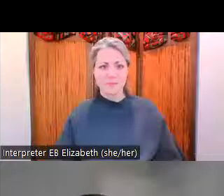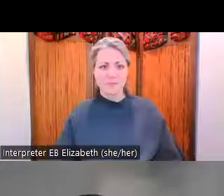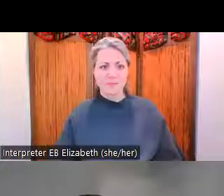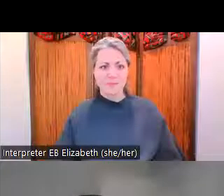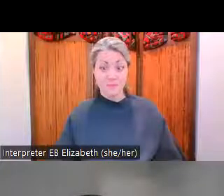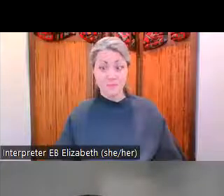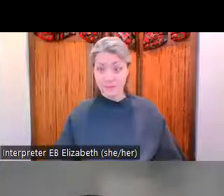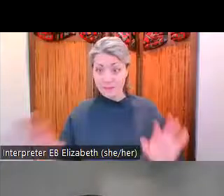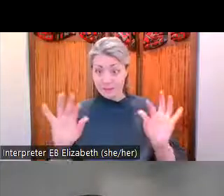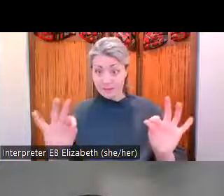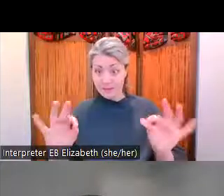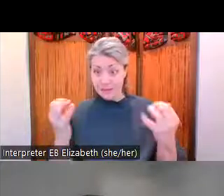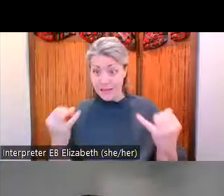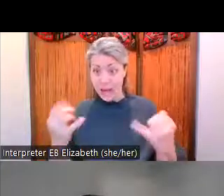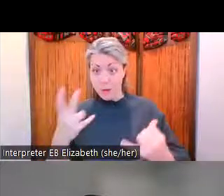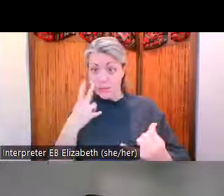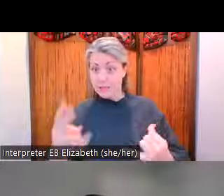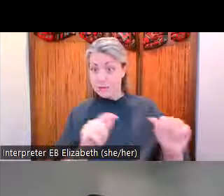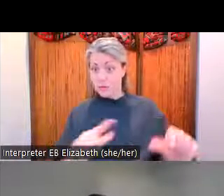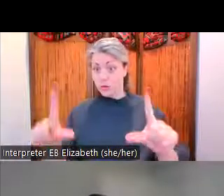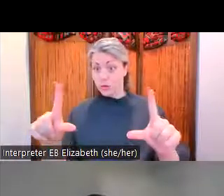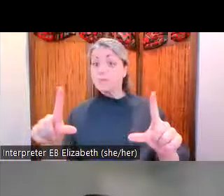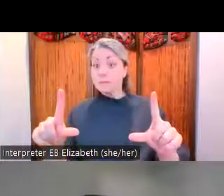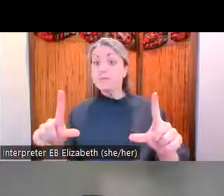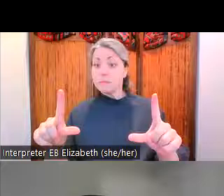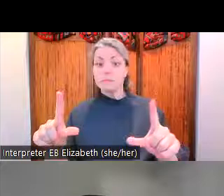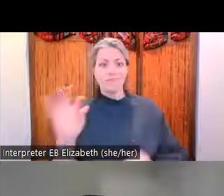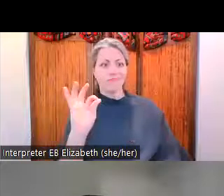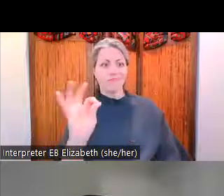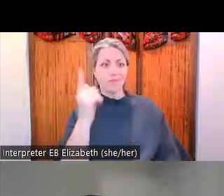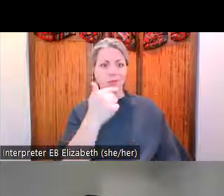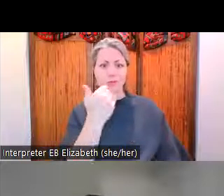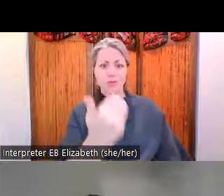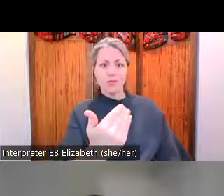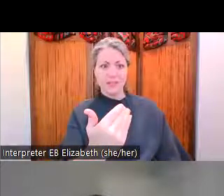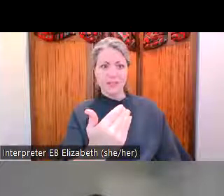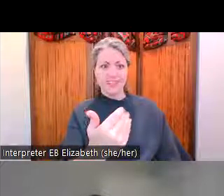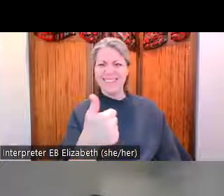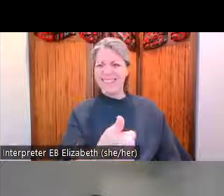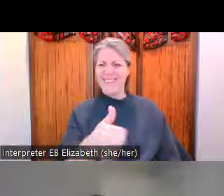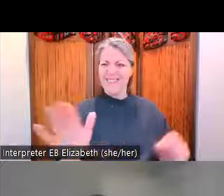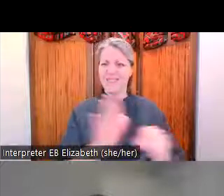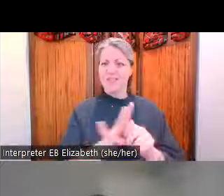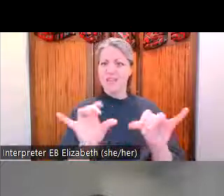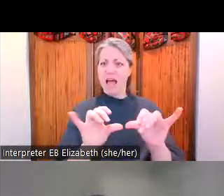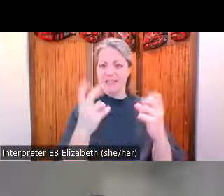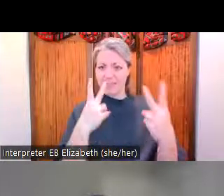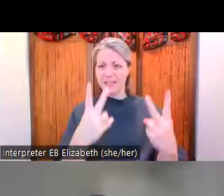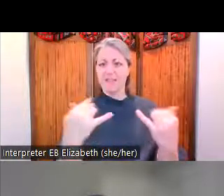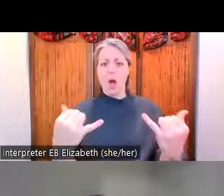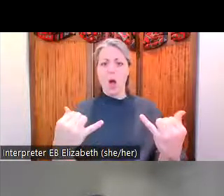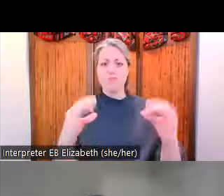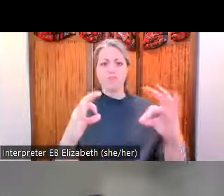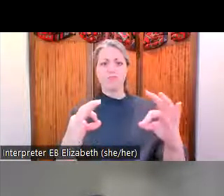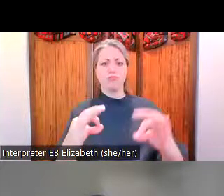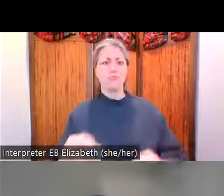Okay, how are we doing now? That looks good. Okay, you can see my screen. Okay, except I'm on the